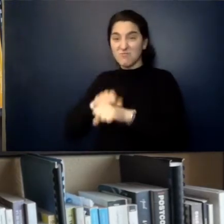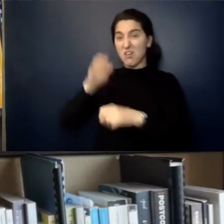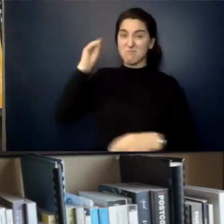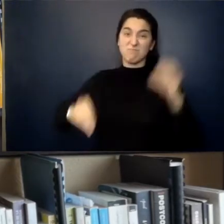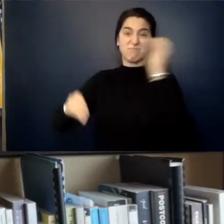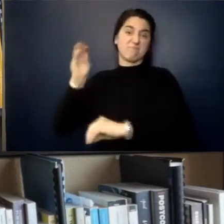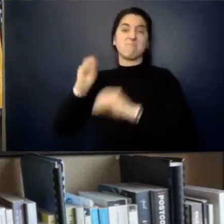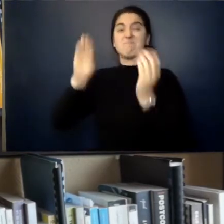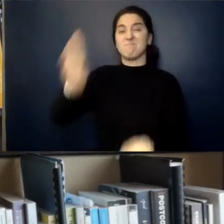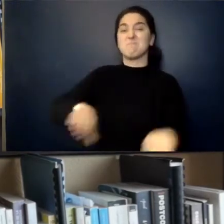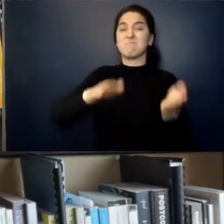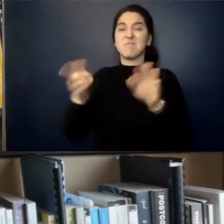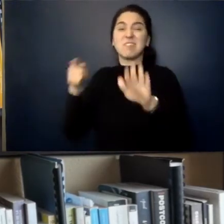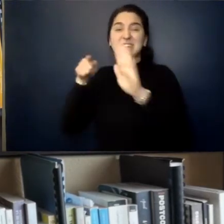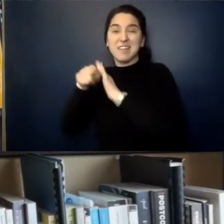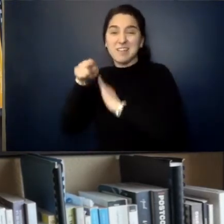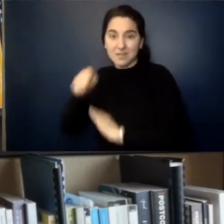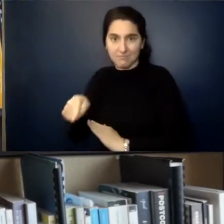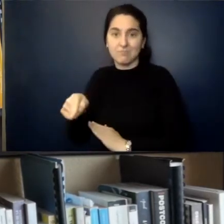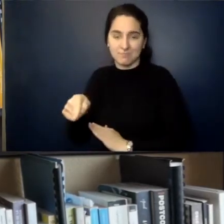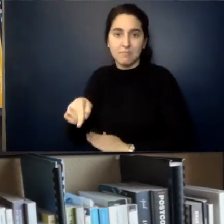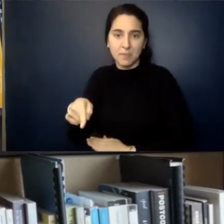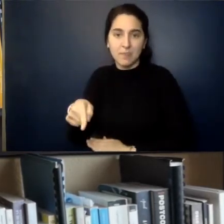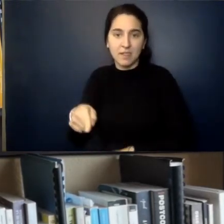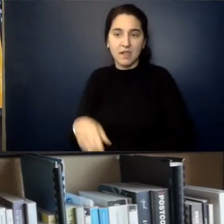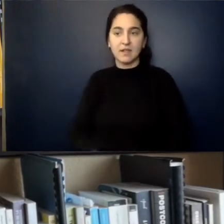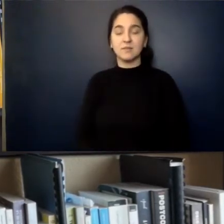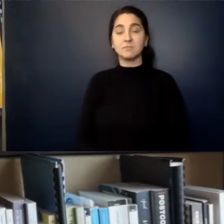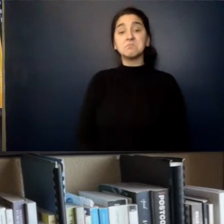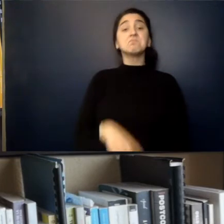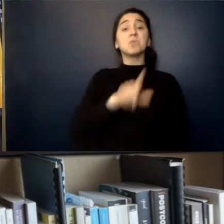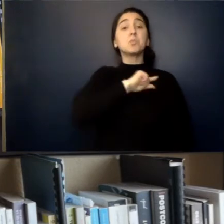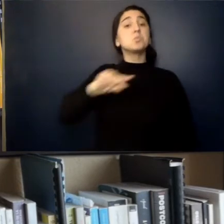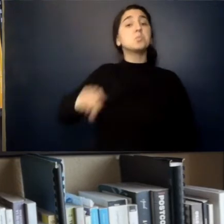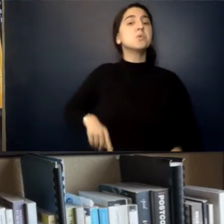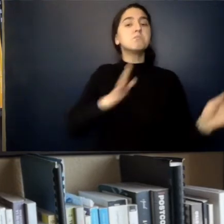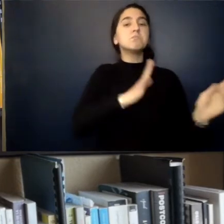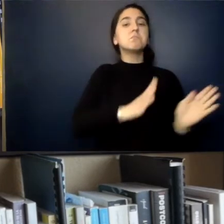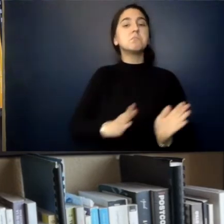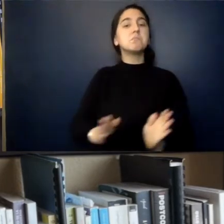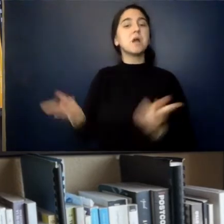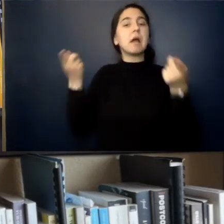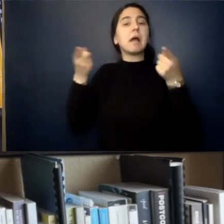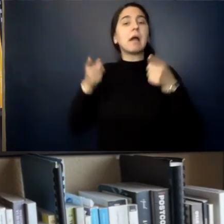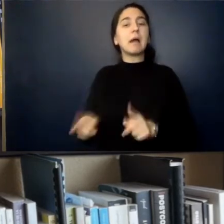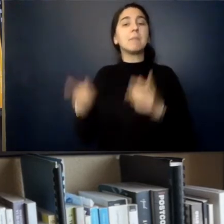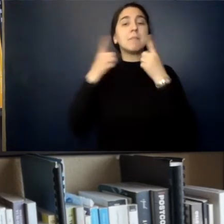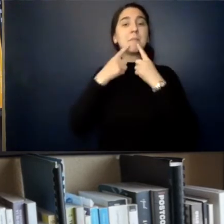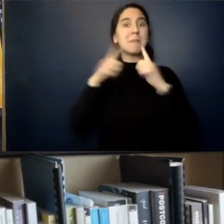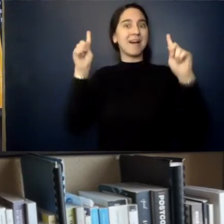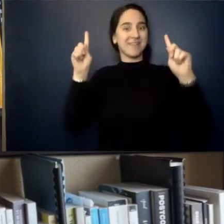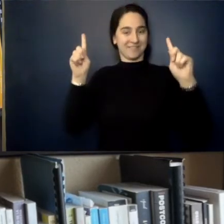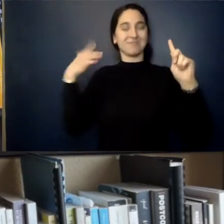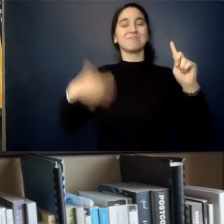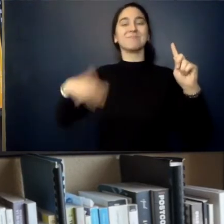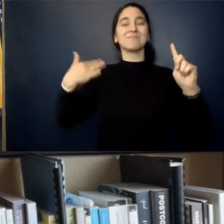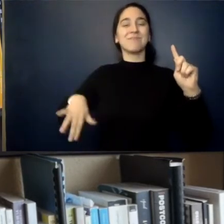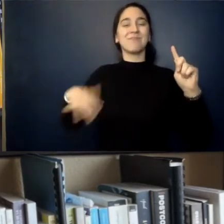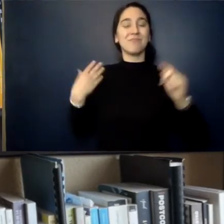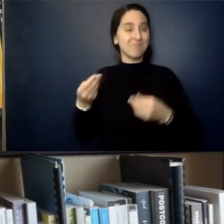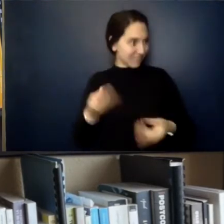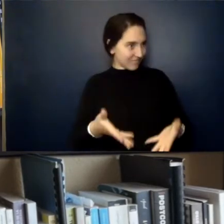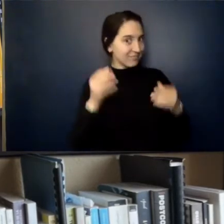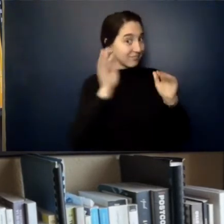they had to do a fasting. Then they had to take out Naboth